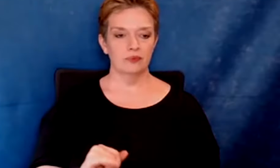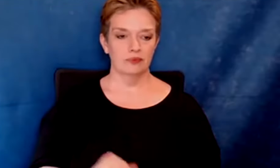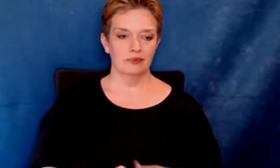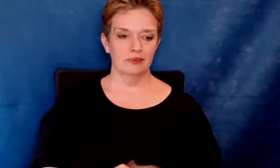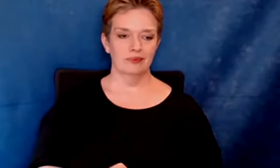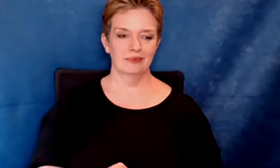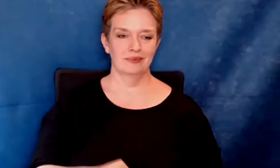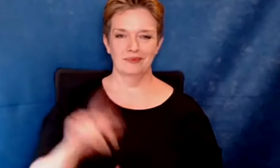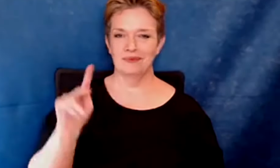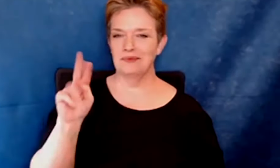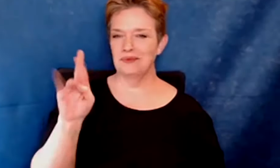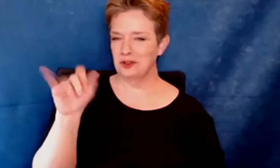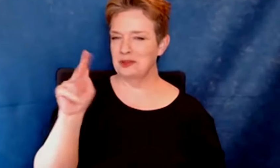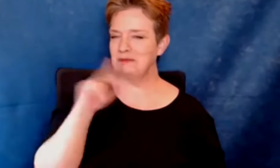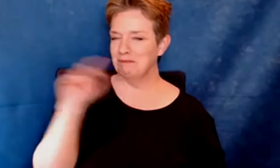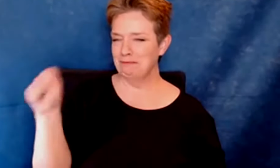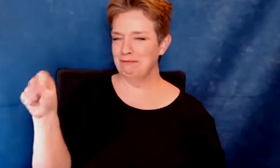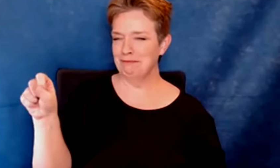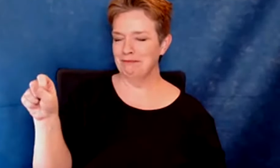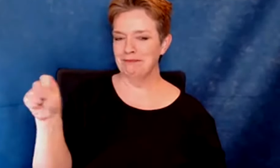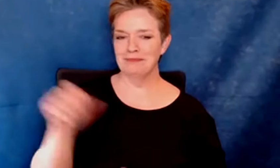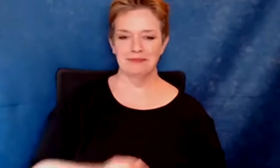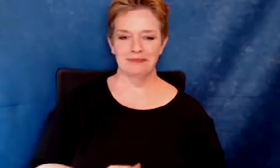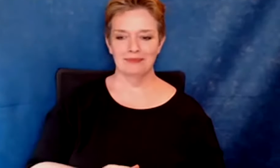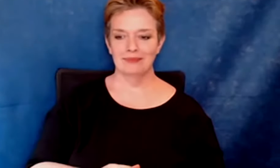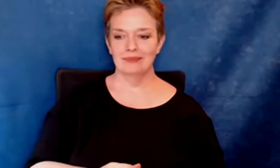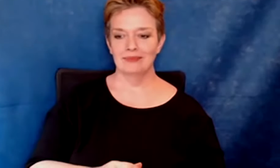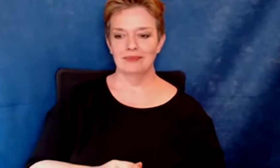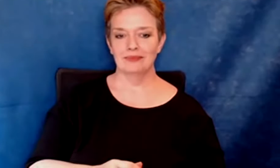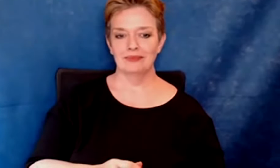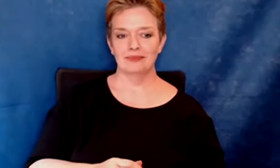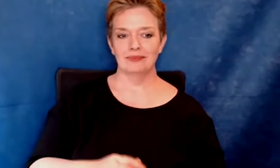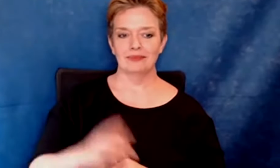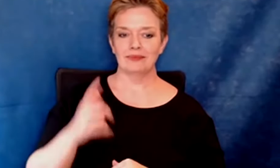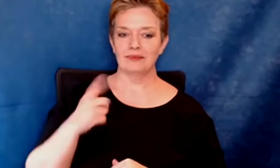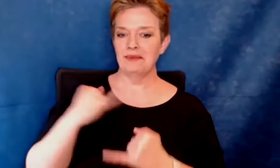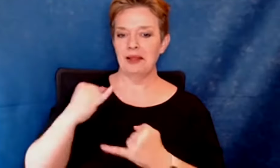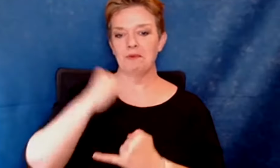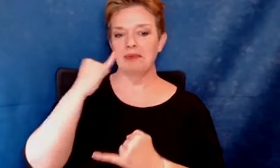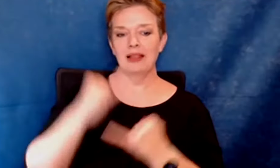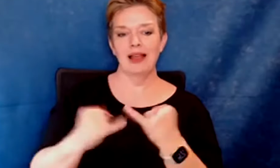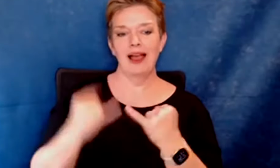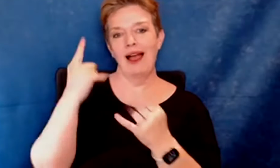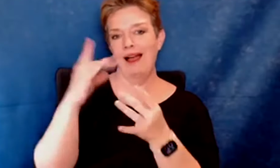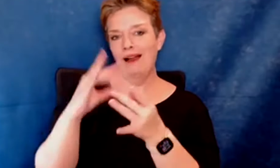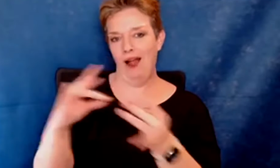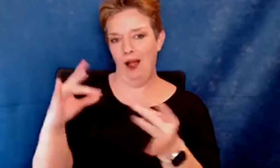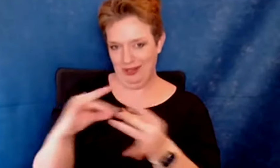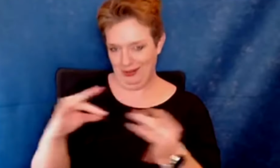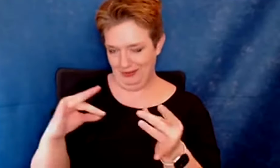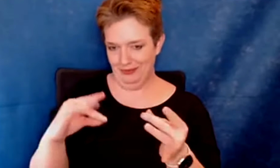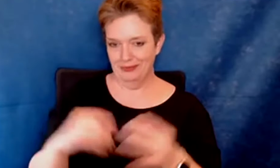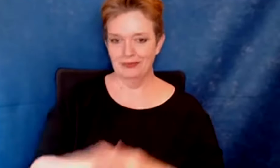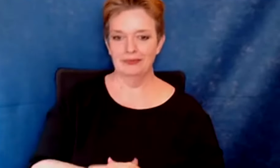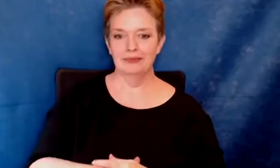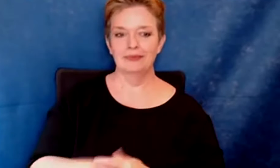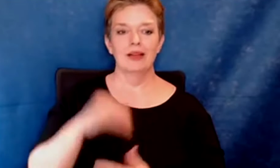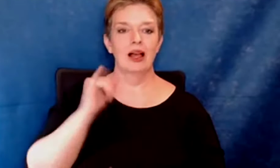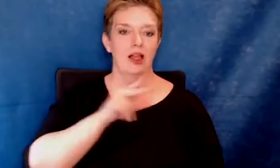Absolutely, I agree. I'm just gonna end this with a comment that we have. The brooches